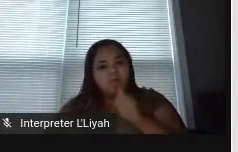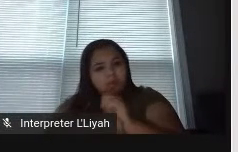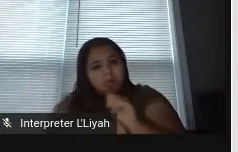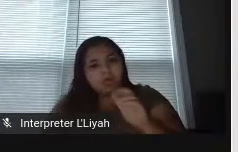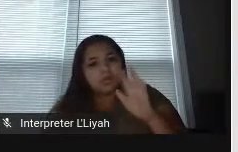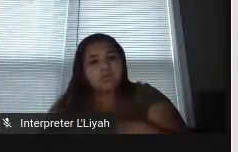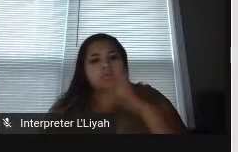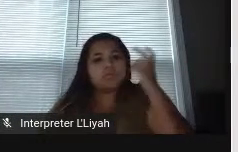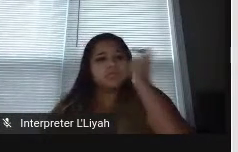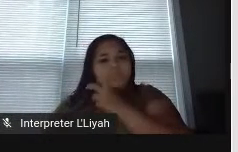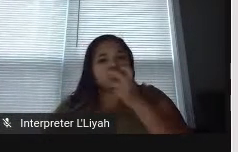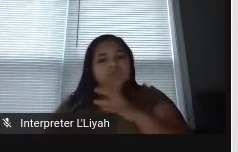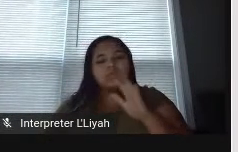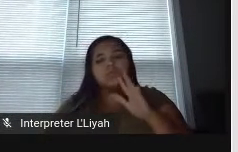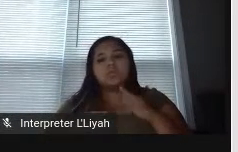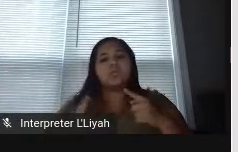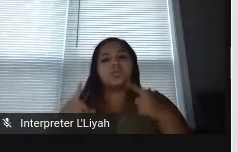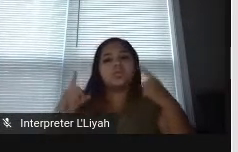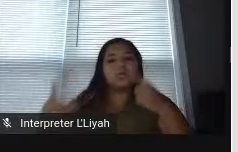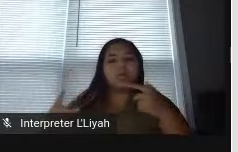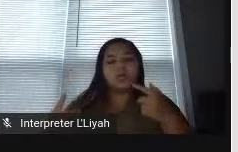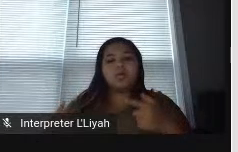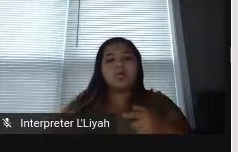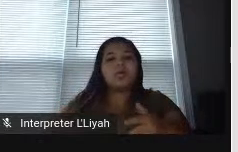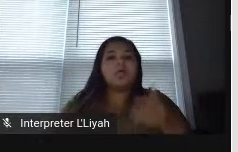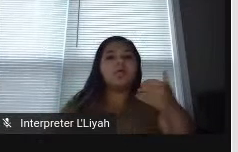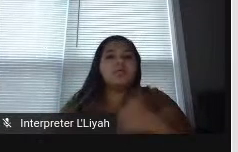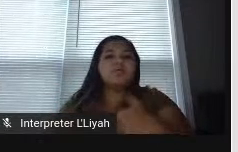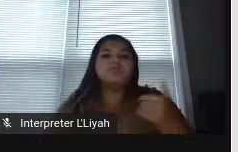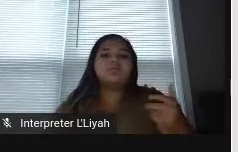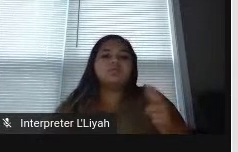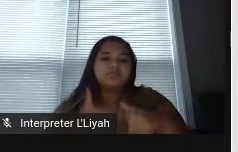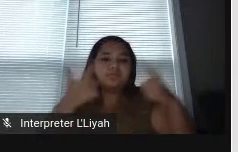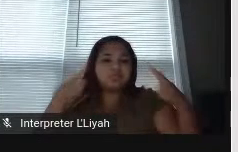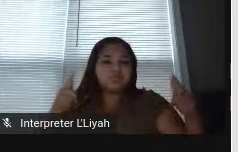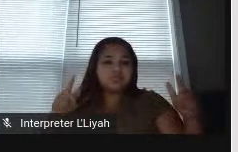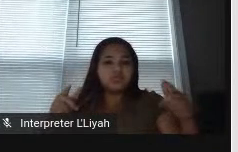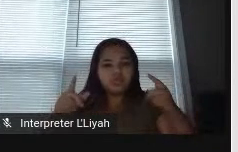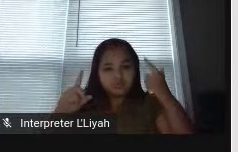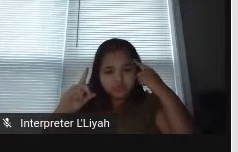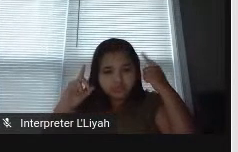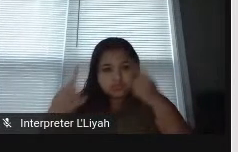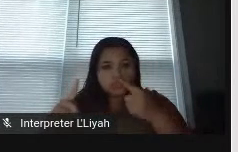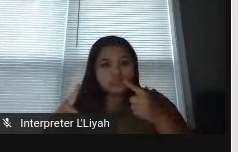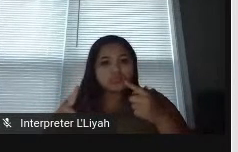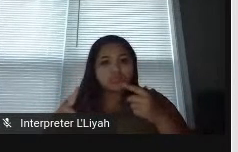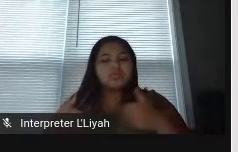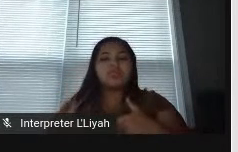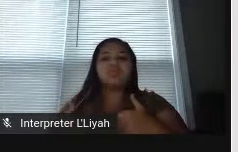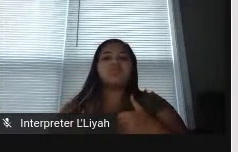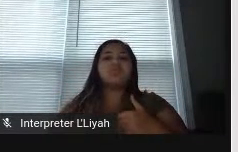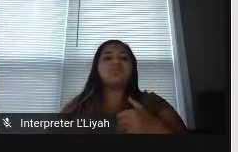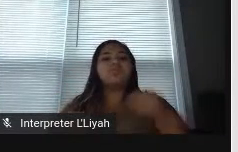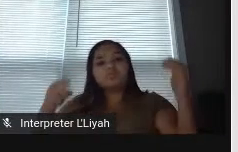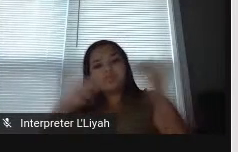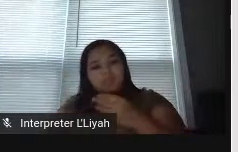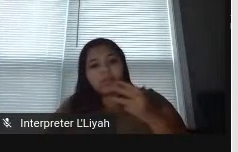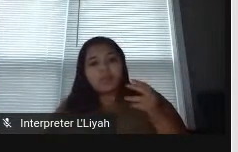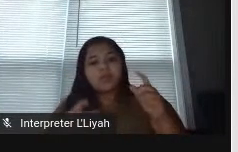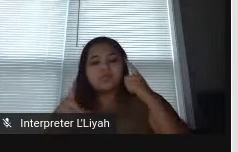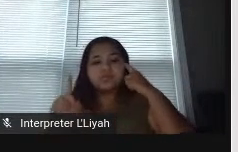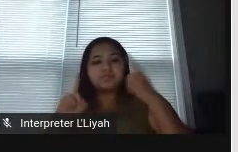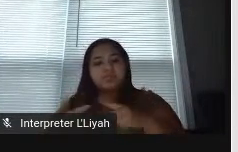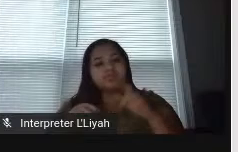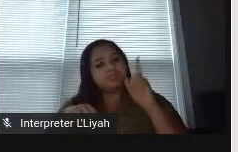a speech goal, an idiom. They may have a language goal. They may have a math goal.